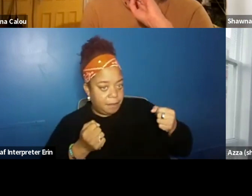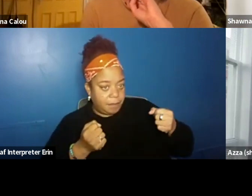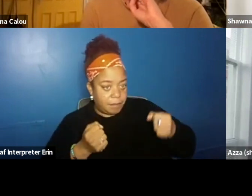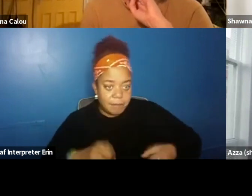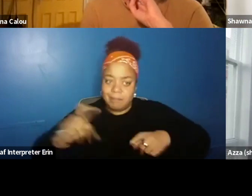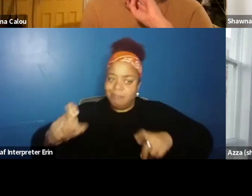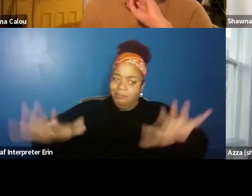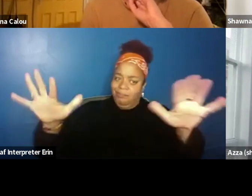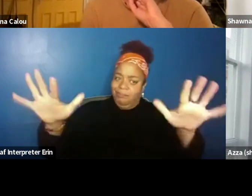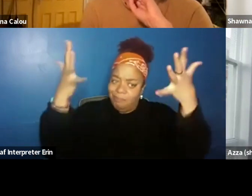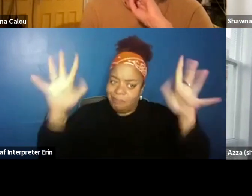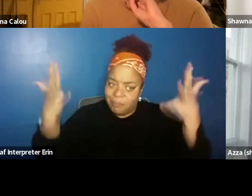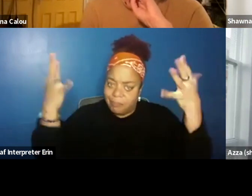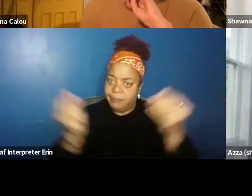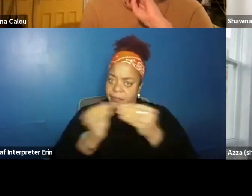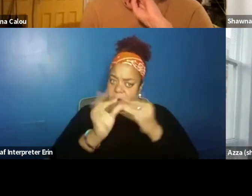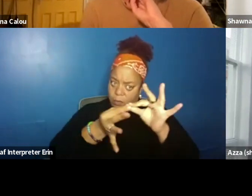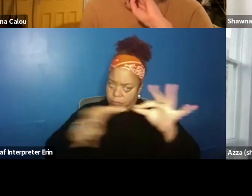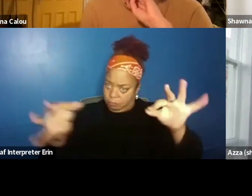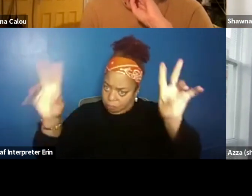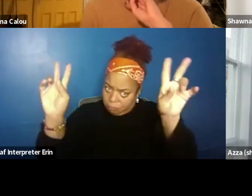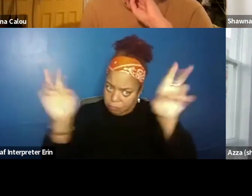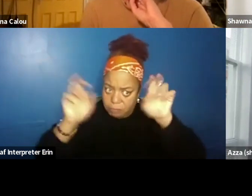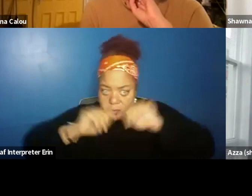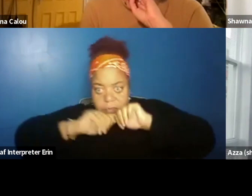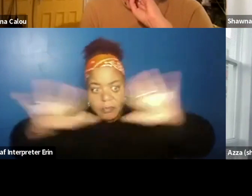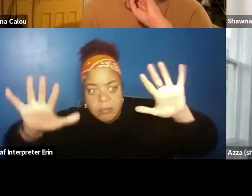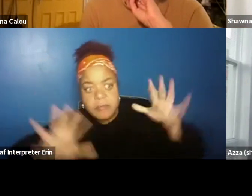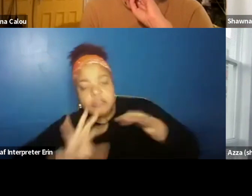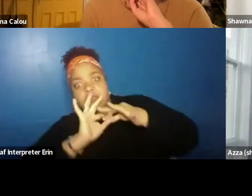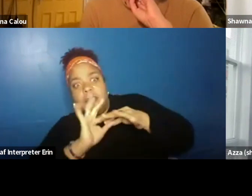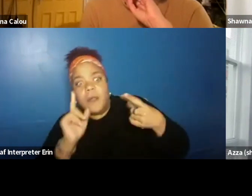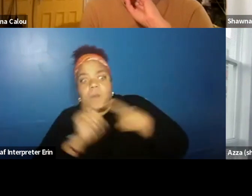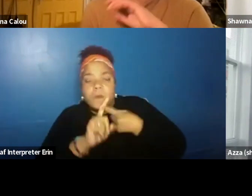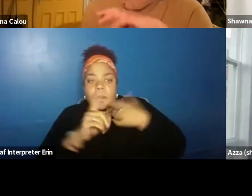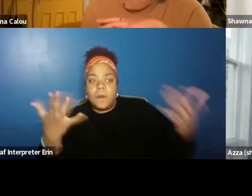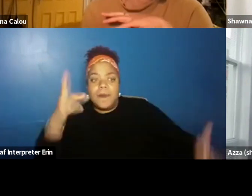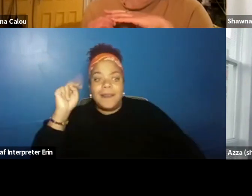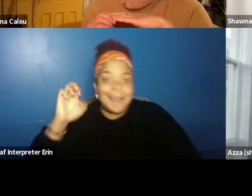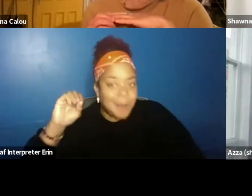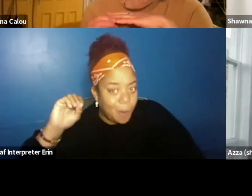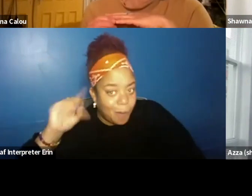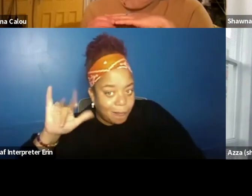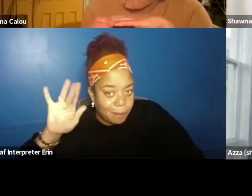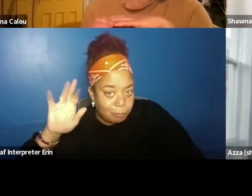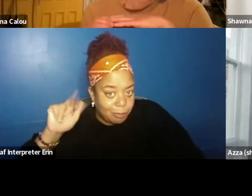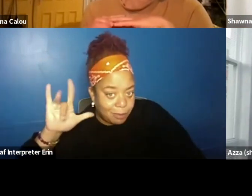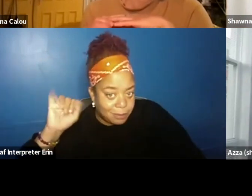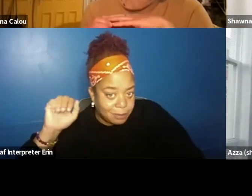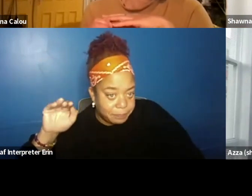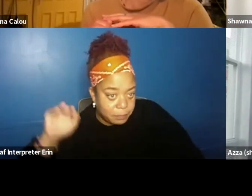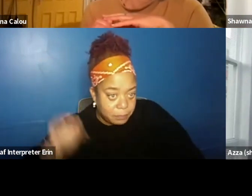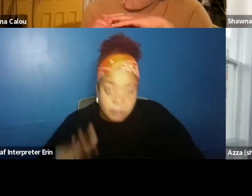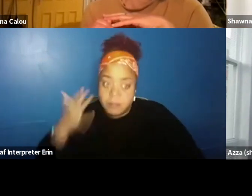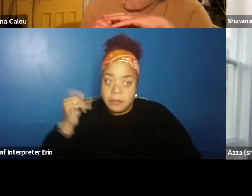discussion of a contextual kind of pandemic, right? Of which has really left out and left behind those of us who this is a consistent